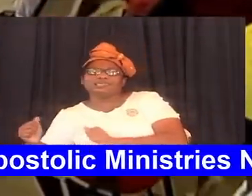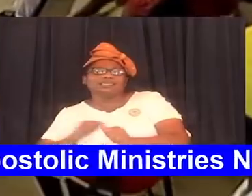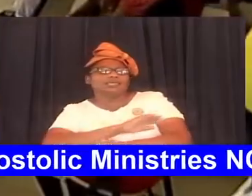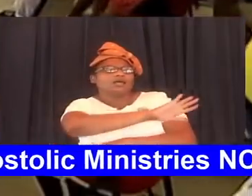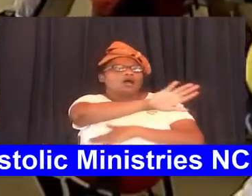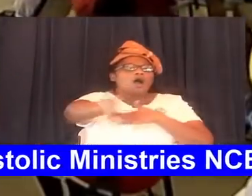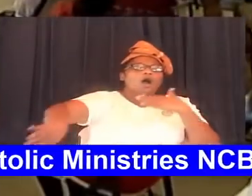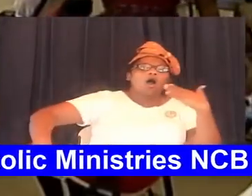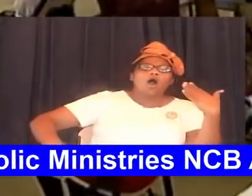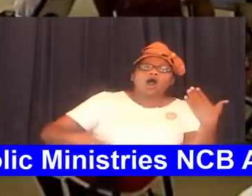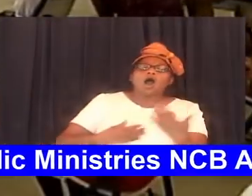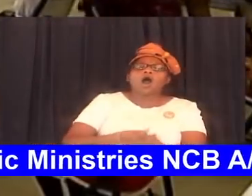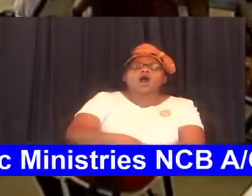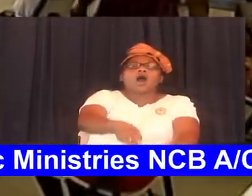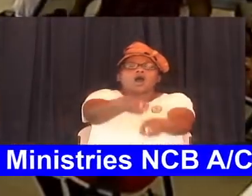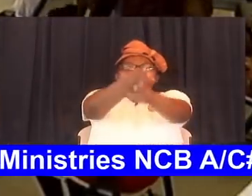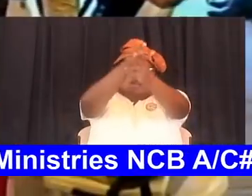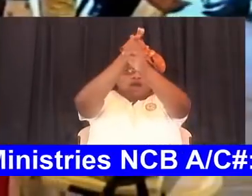Lift your spirit and